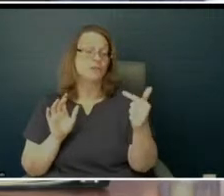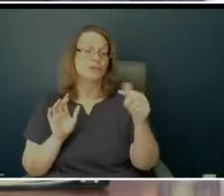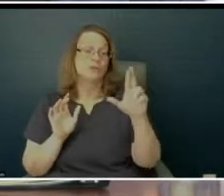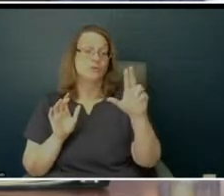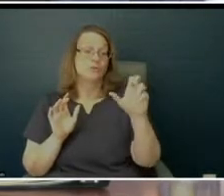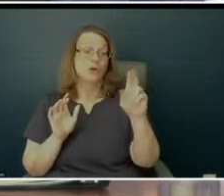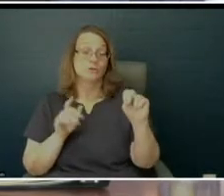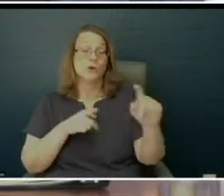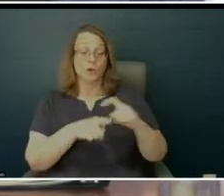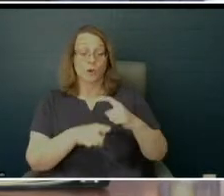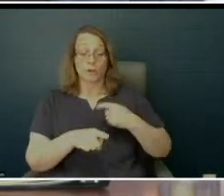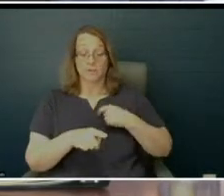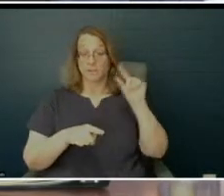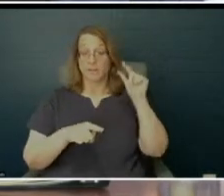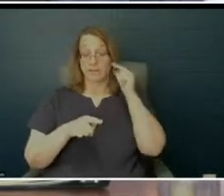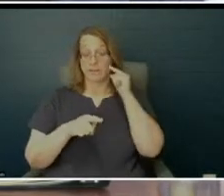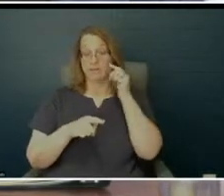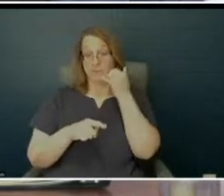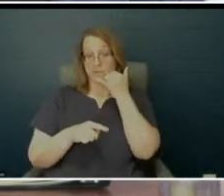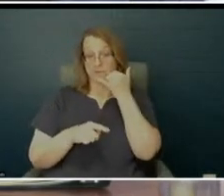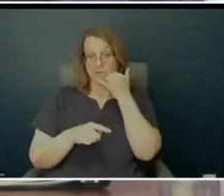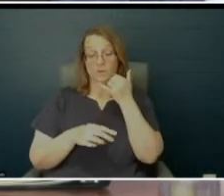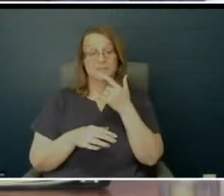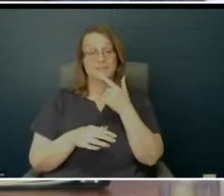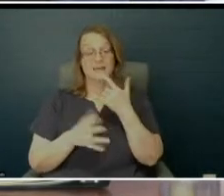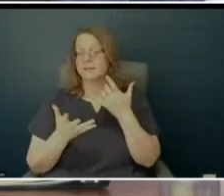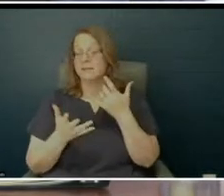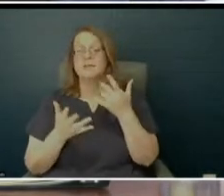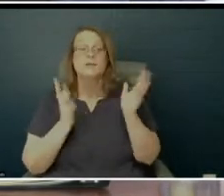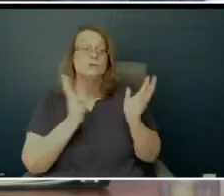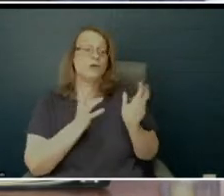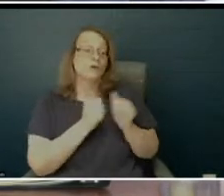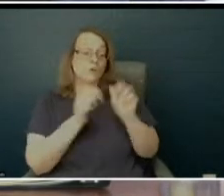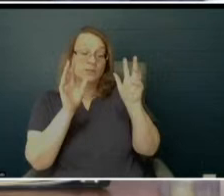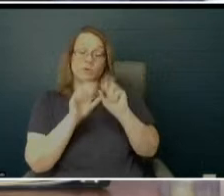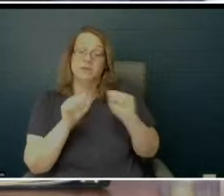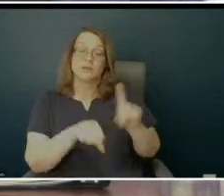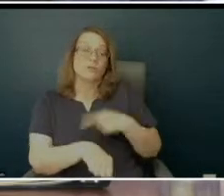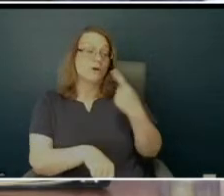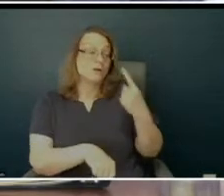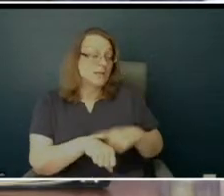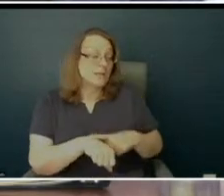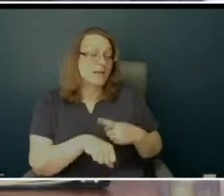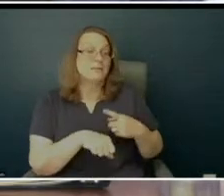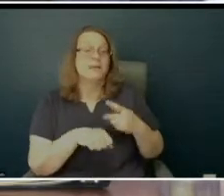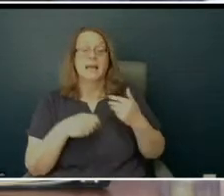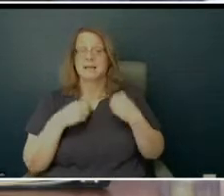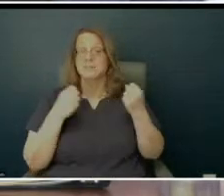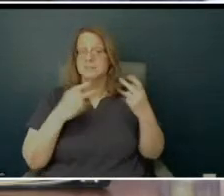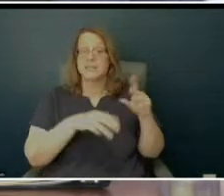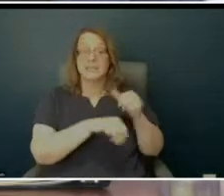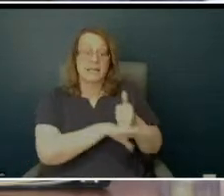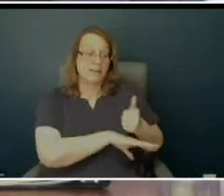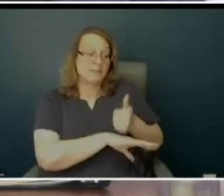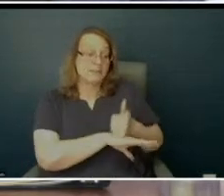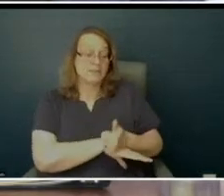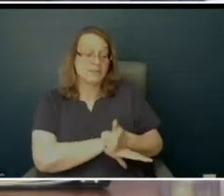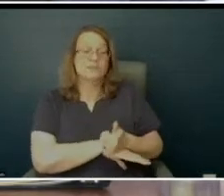the phone with the president for some time. The president had a lot of these allegations. I was better